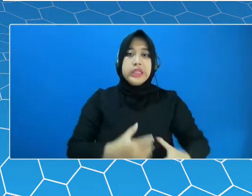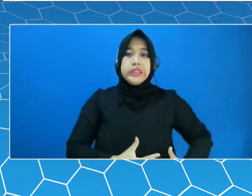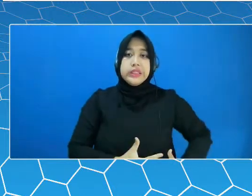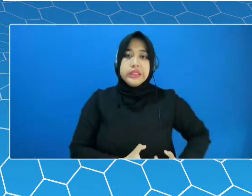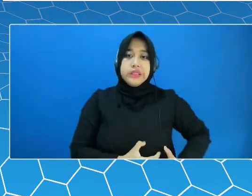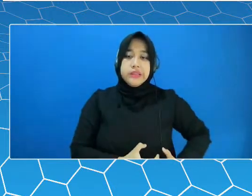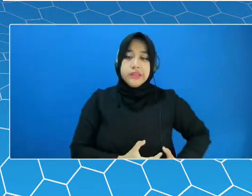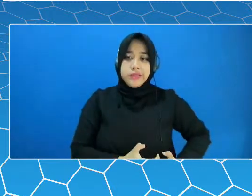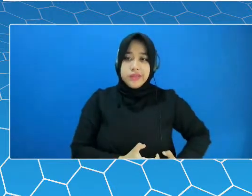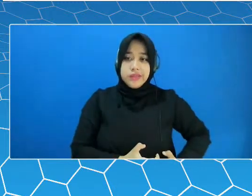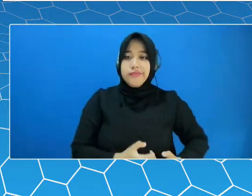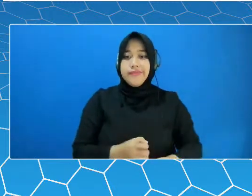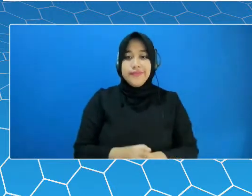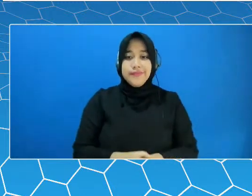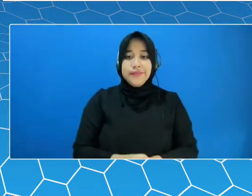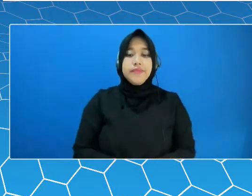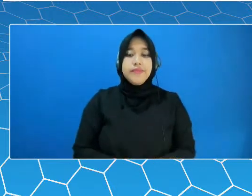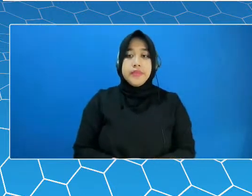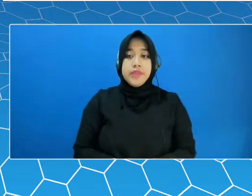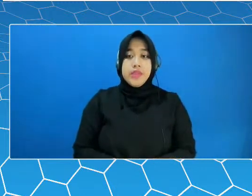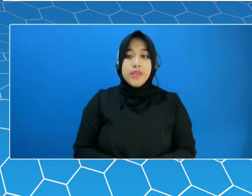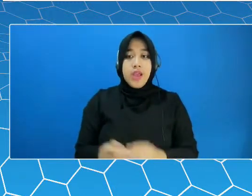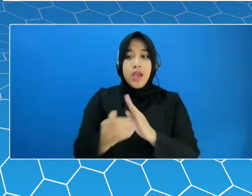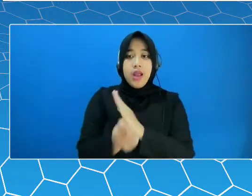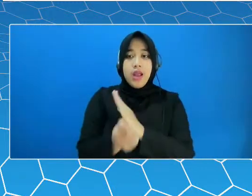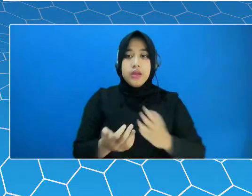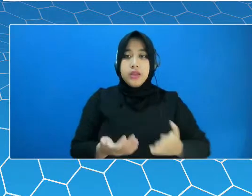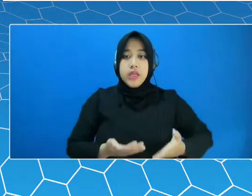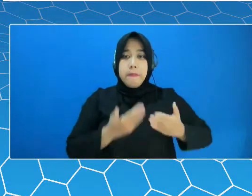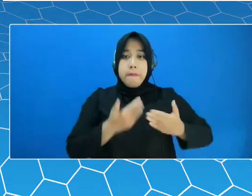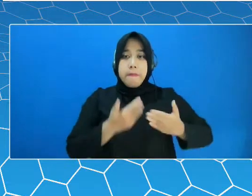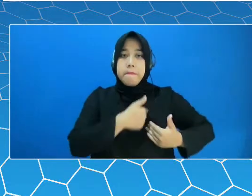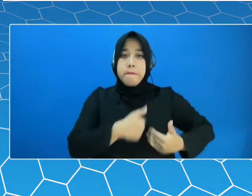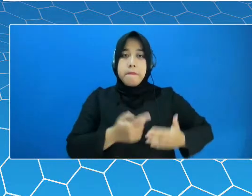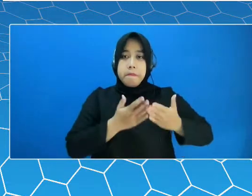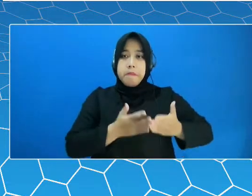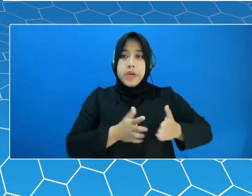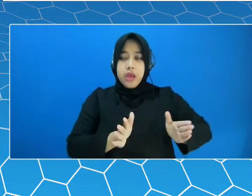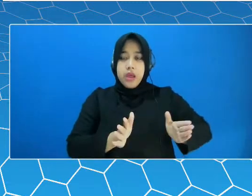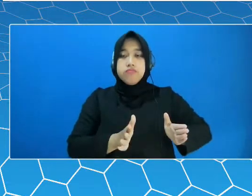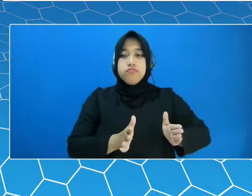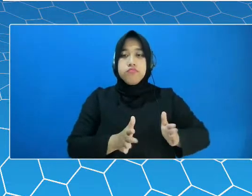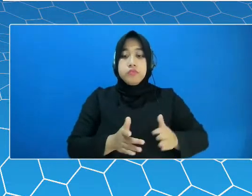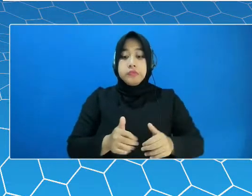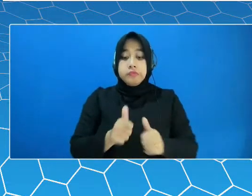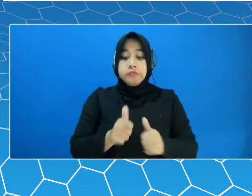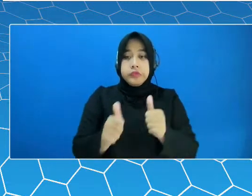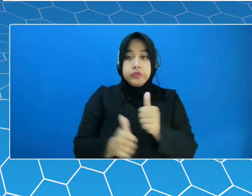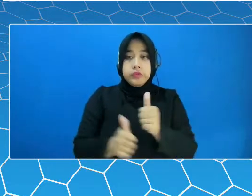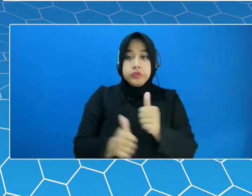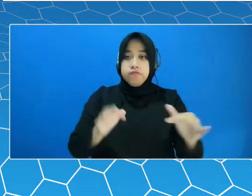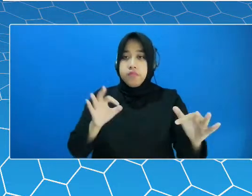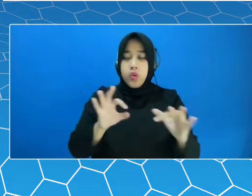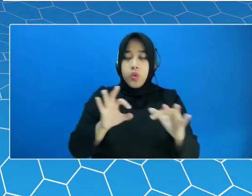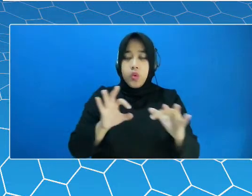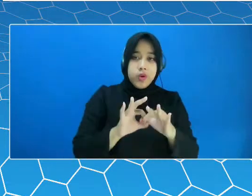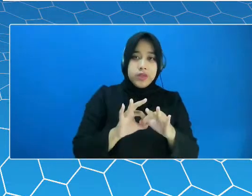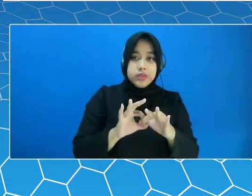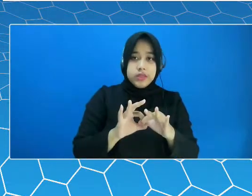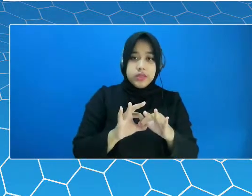hospitals, staff from the other hospitals, to collaborate and deliver cardiac surgery across London. Next slide,